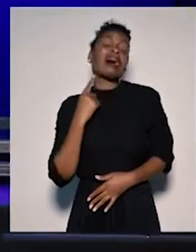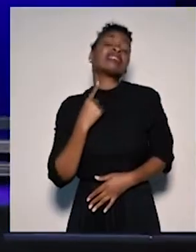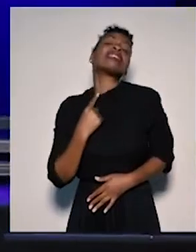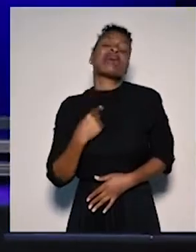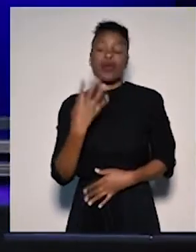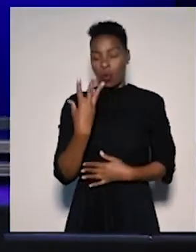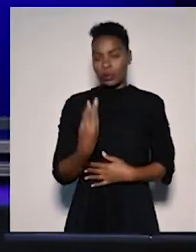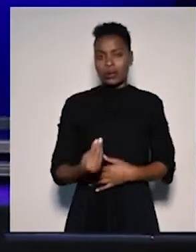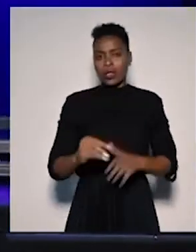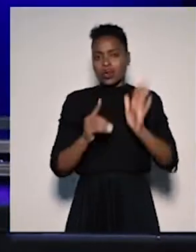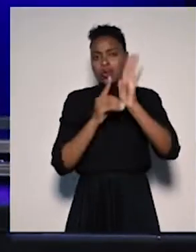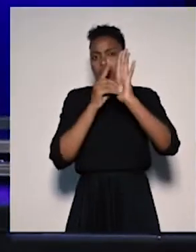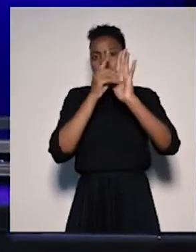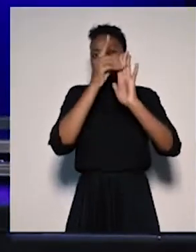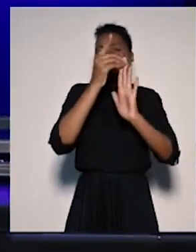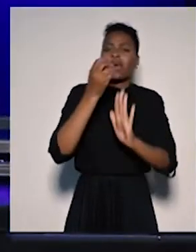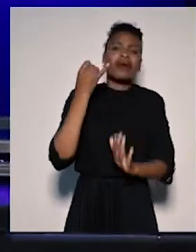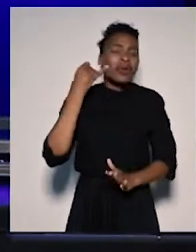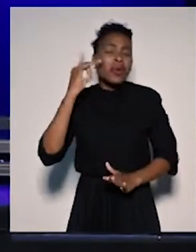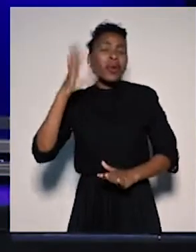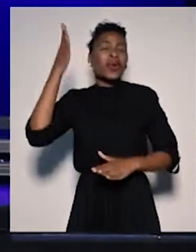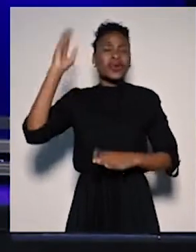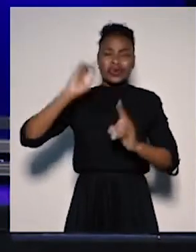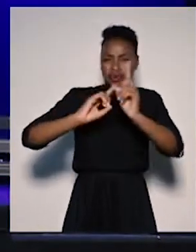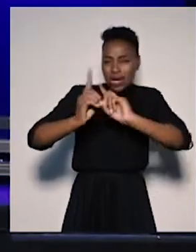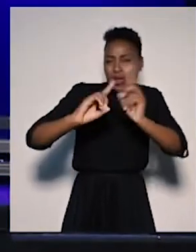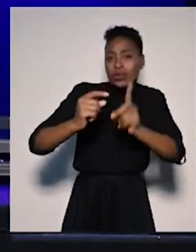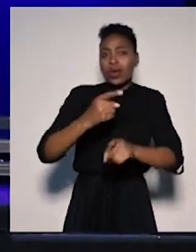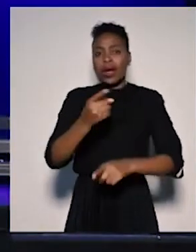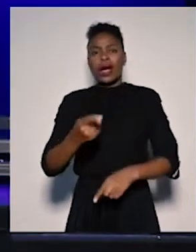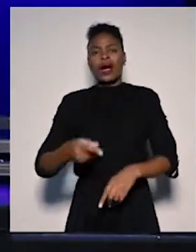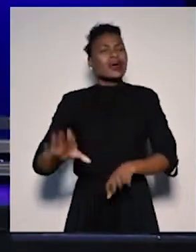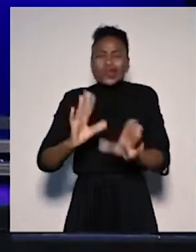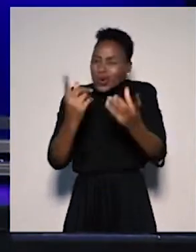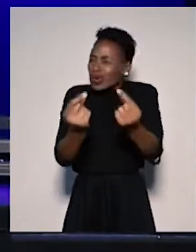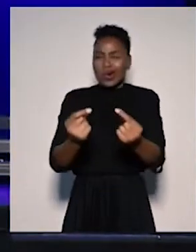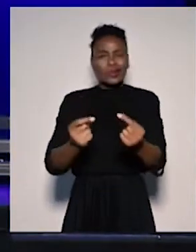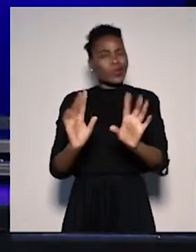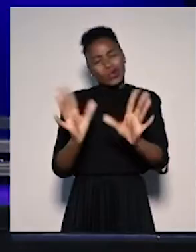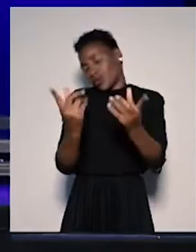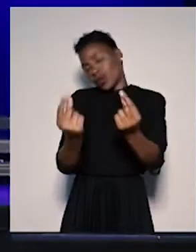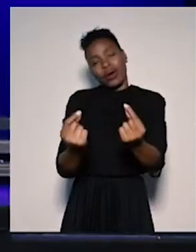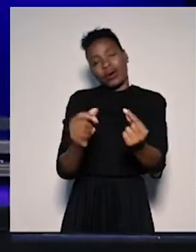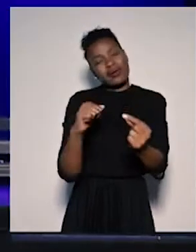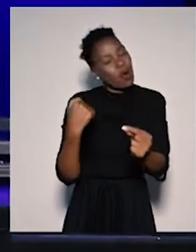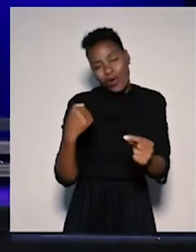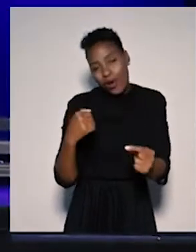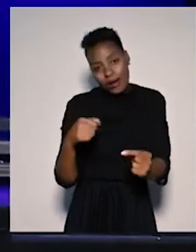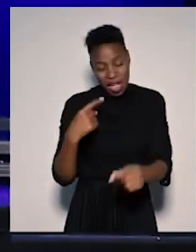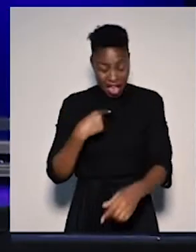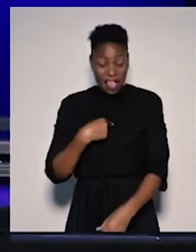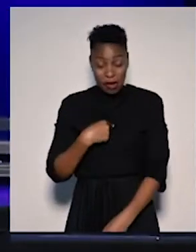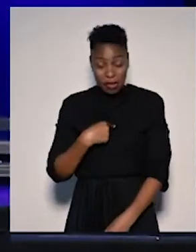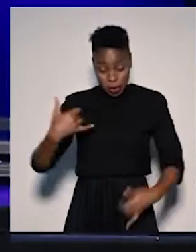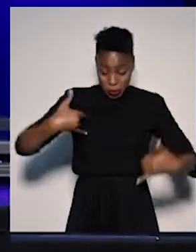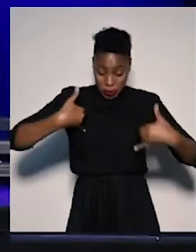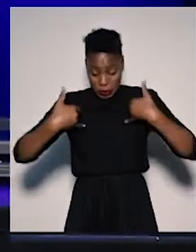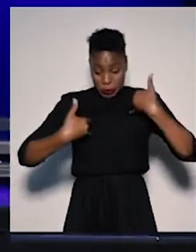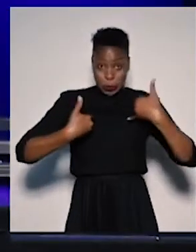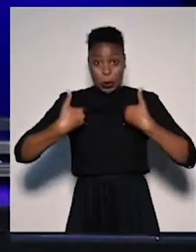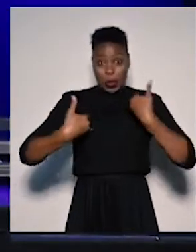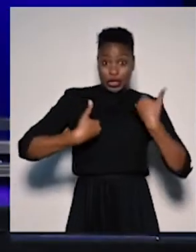That's what you developed. Even if God was speaking to you and God was saying, don't do it, don't do it, don't do it. No. So, you see,